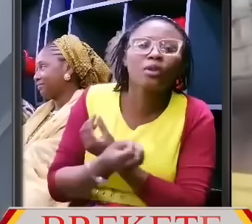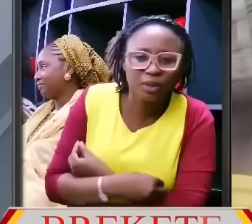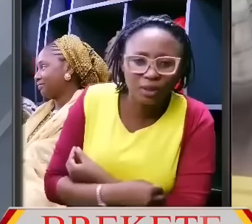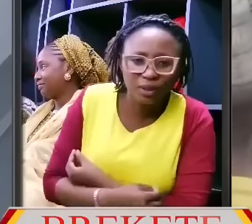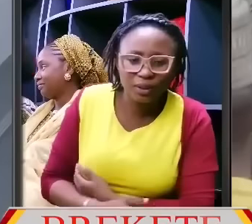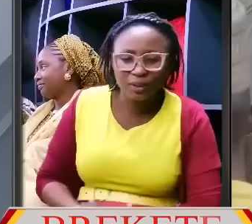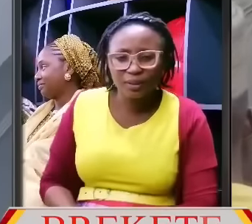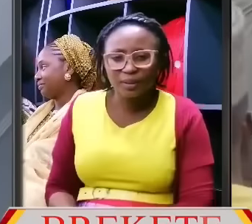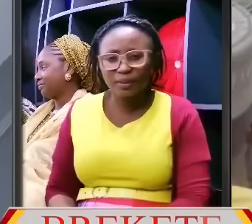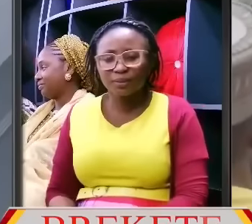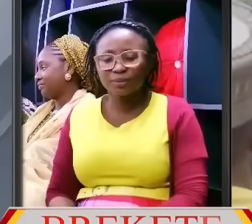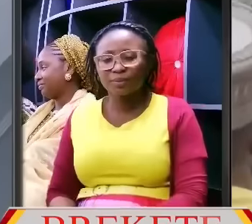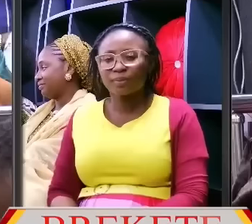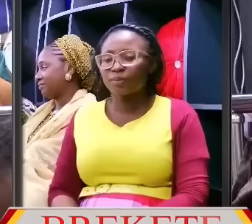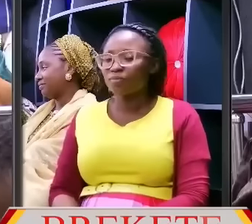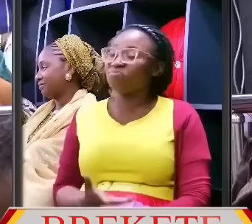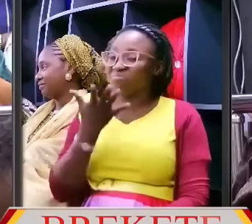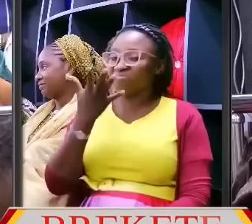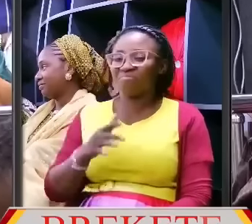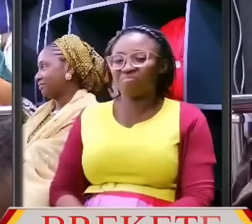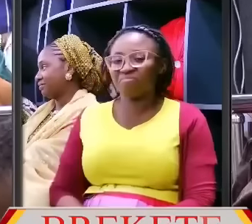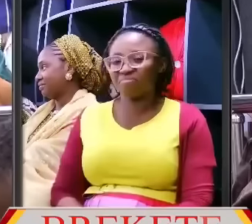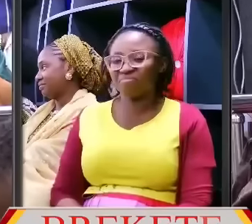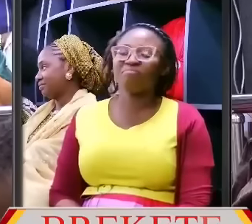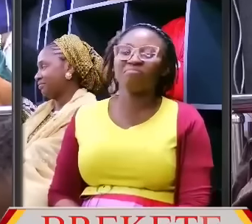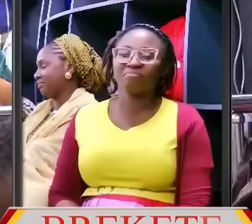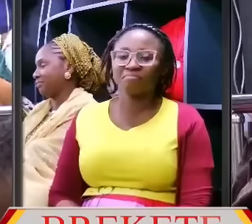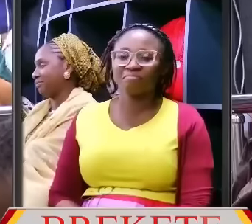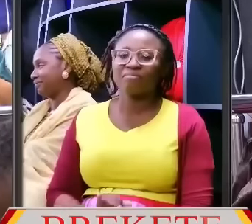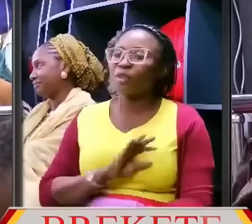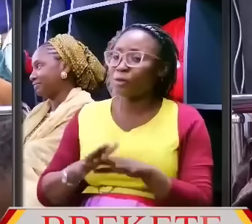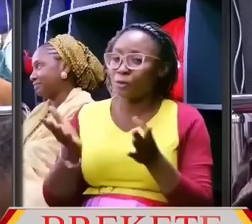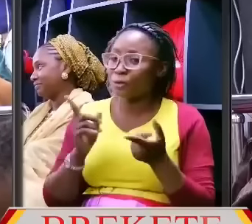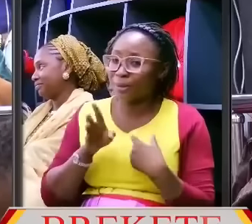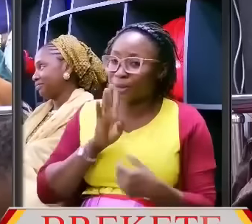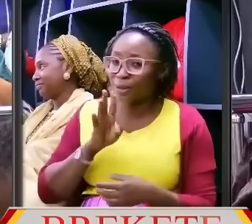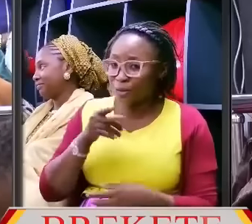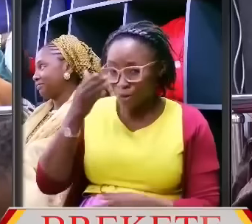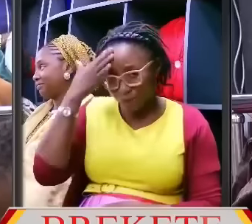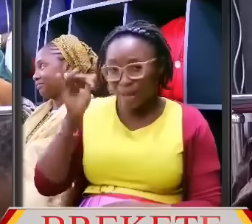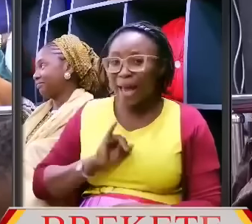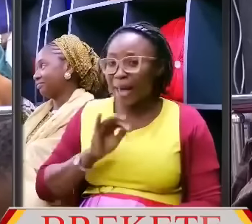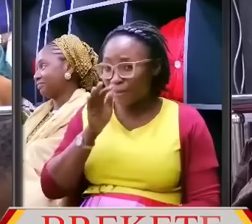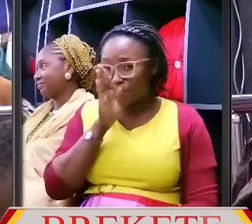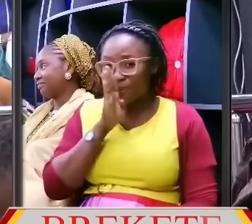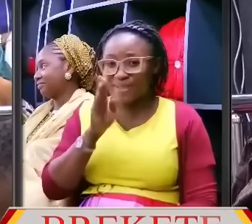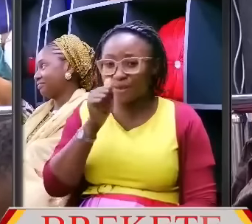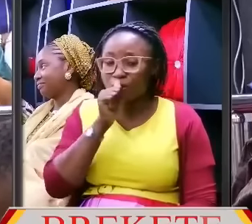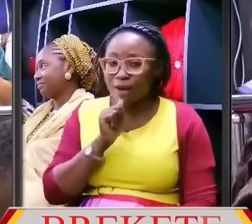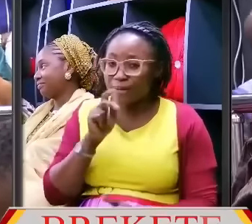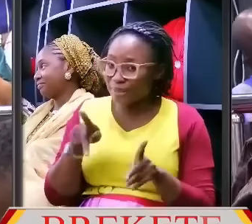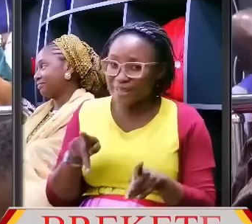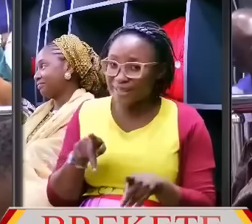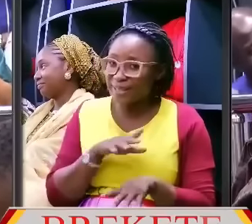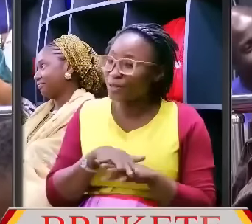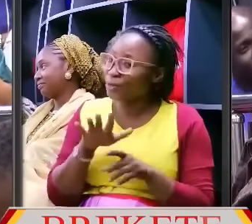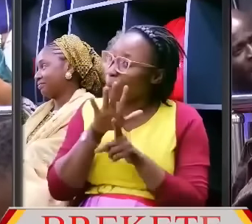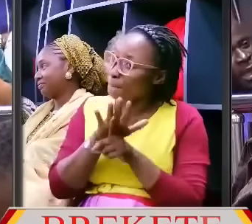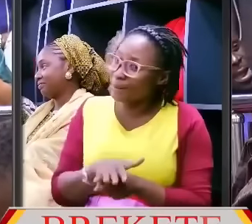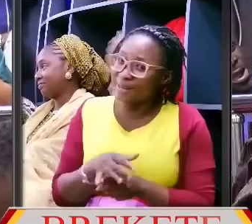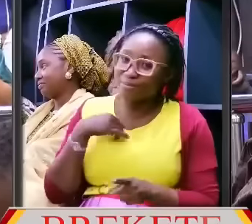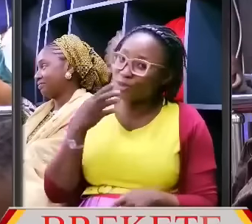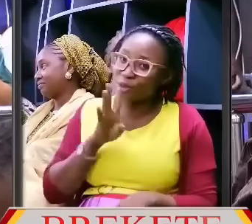See, make I don't want you know when I know say na quiet person I be. Make una no press